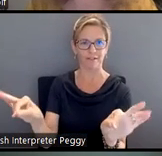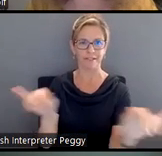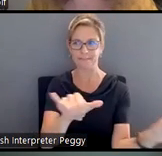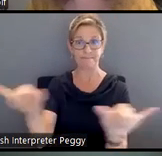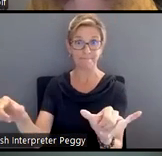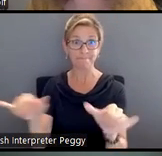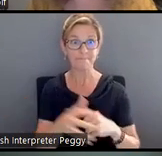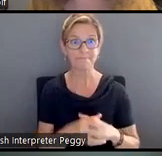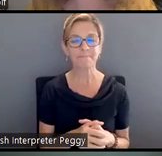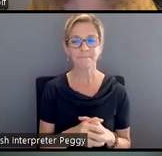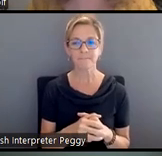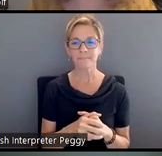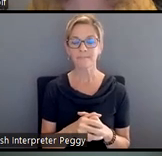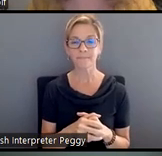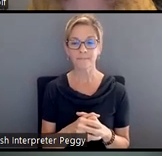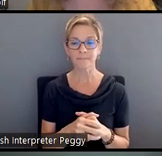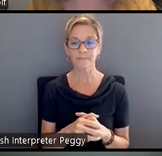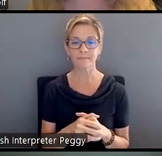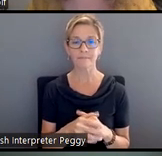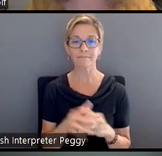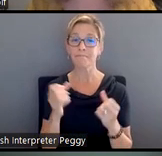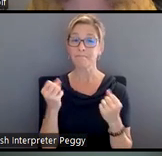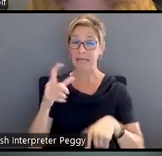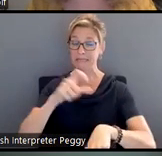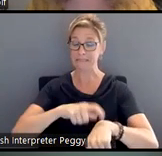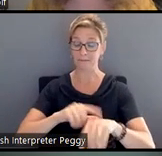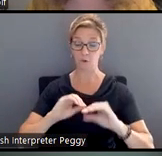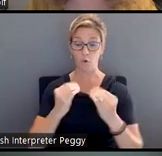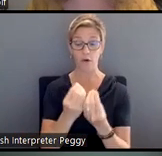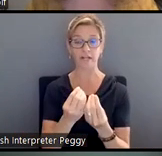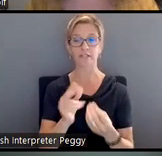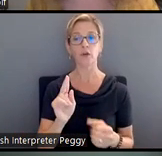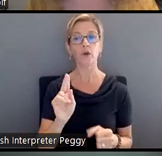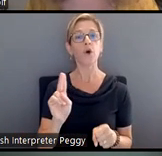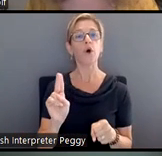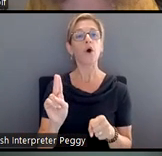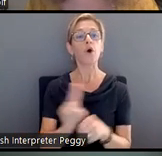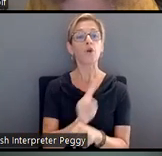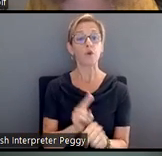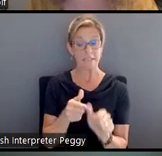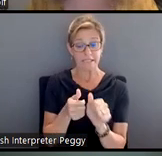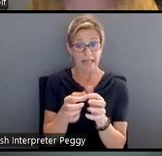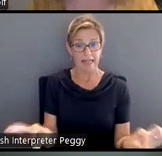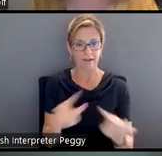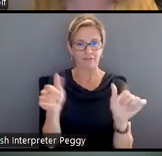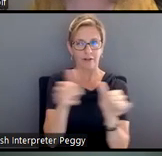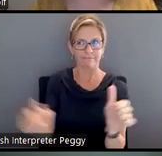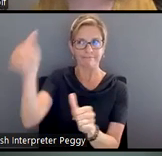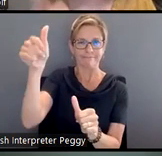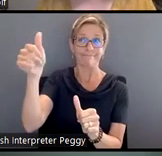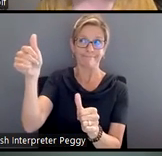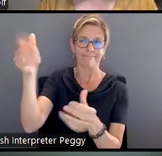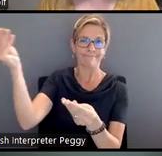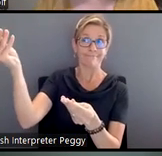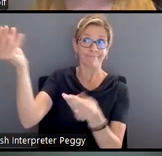Quite often, organizations make the mistake of using the language that comes from above. As a